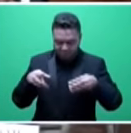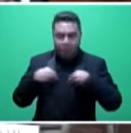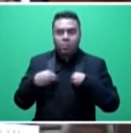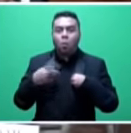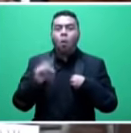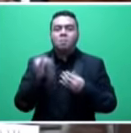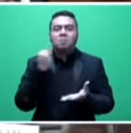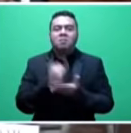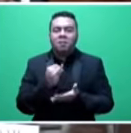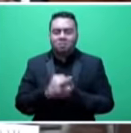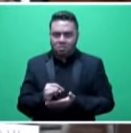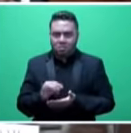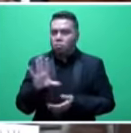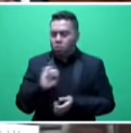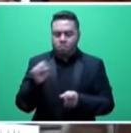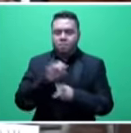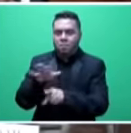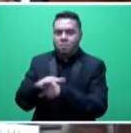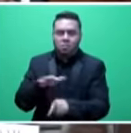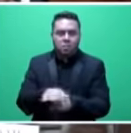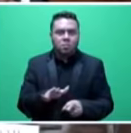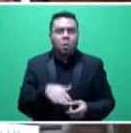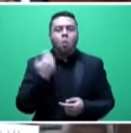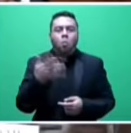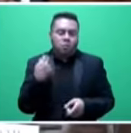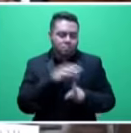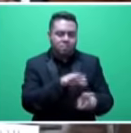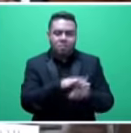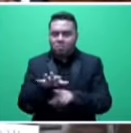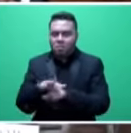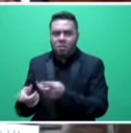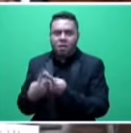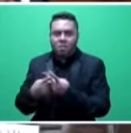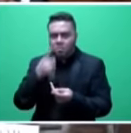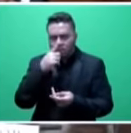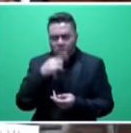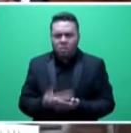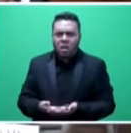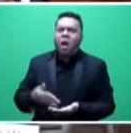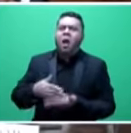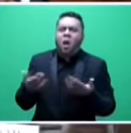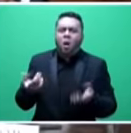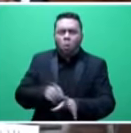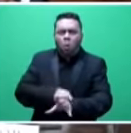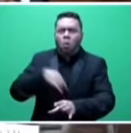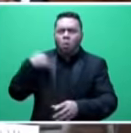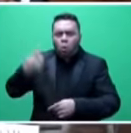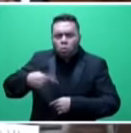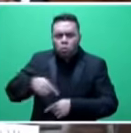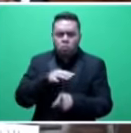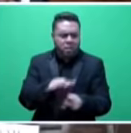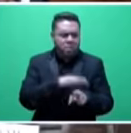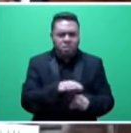and stop blaming others. Mr. Speaker, sir, for how long will this government keep blaming others for its own